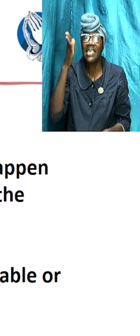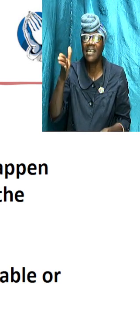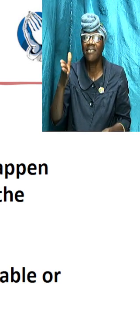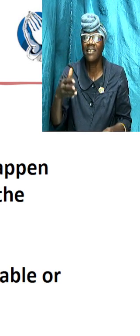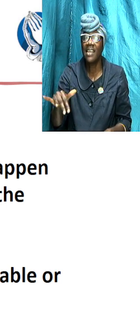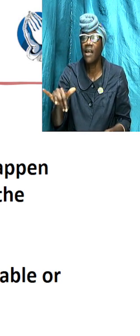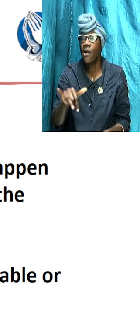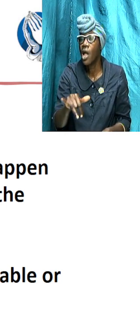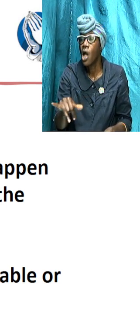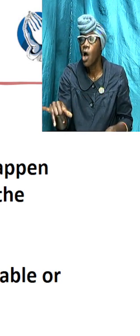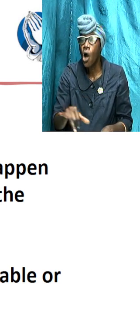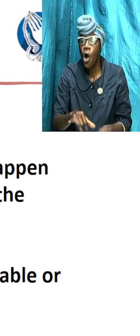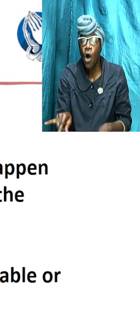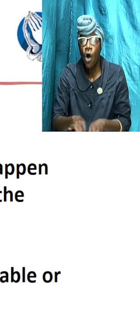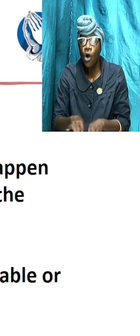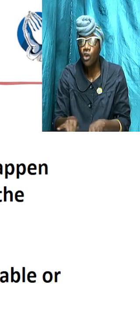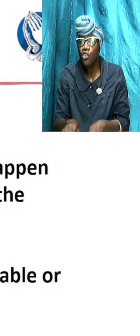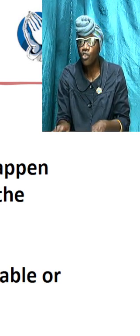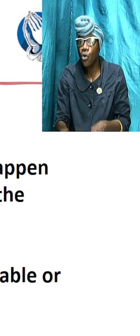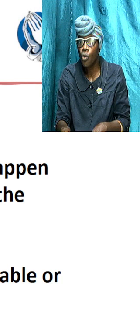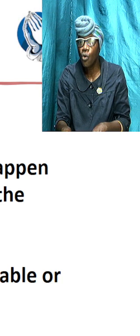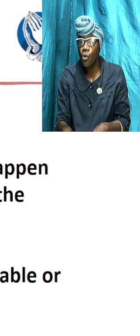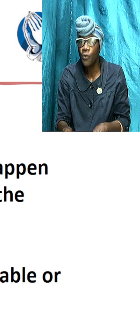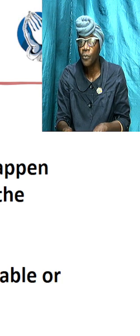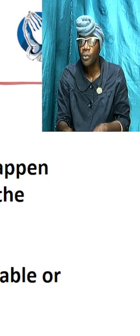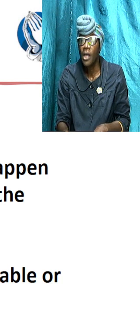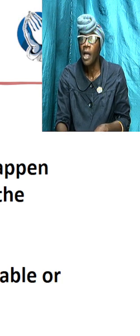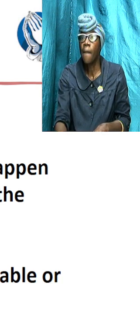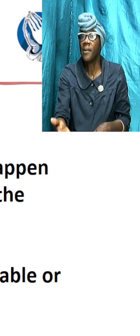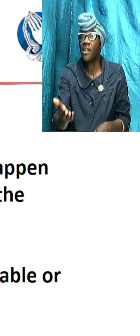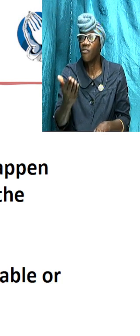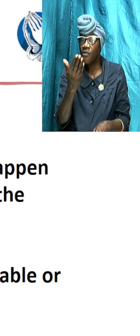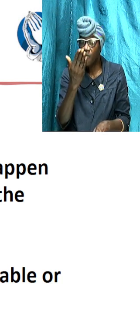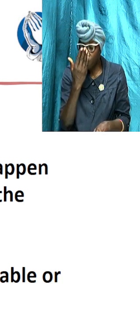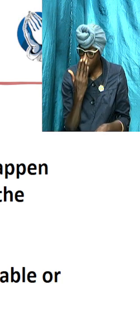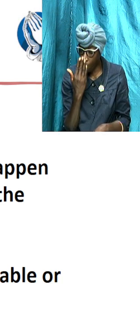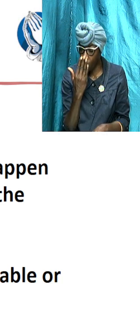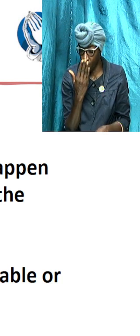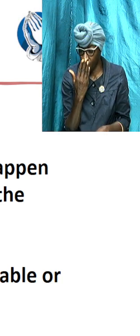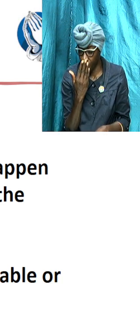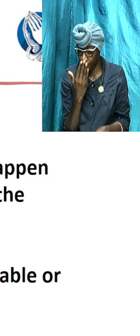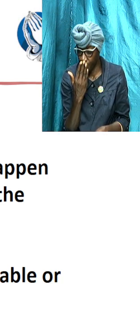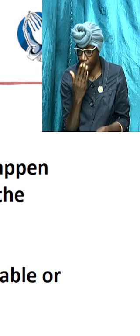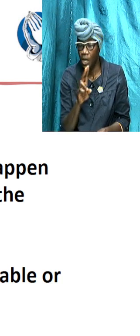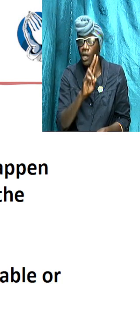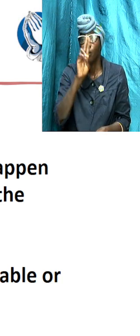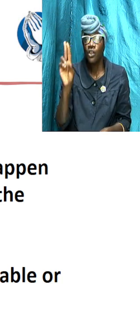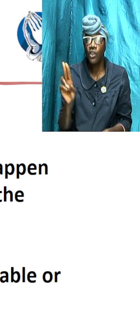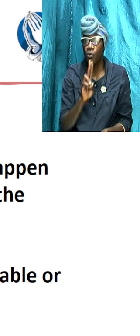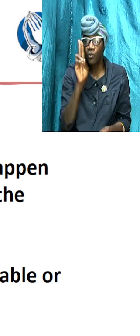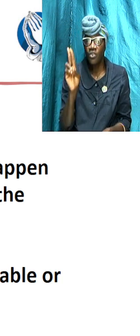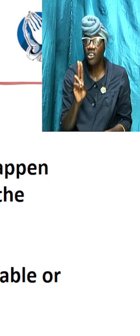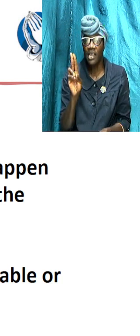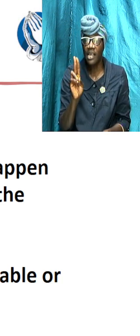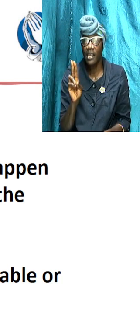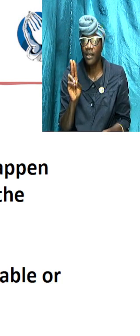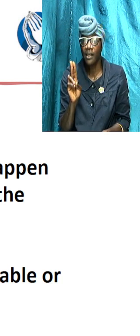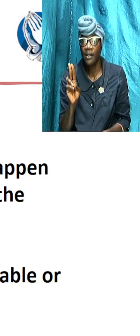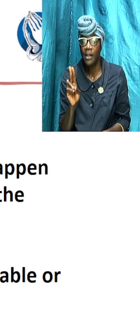be defined as the predetermined, praise God, usually inevitable